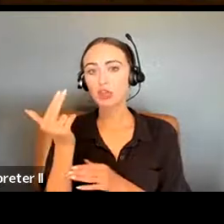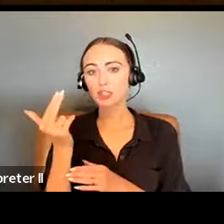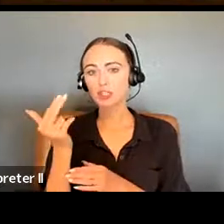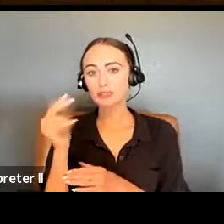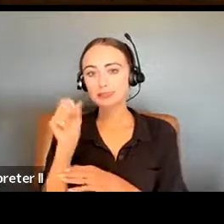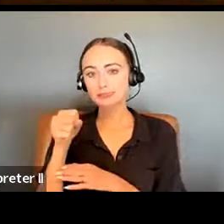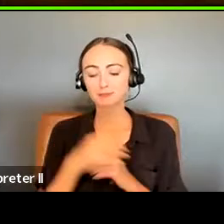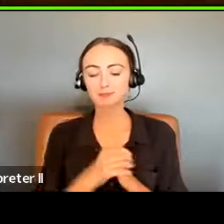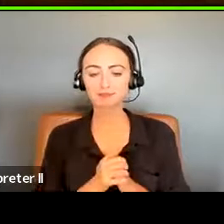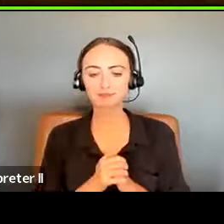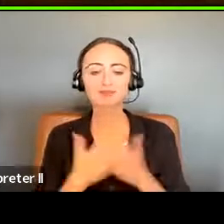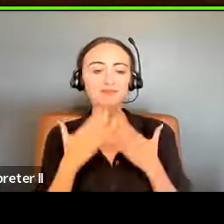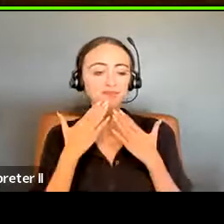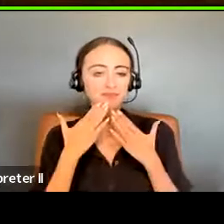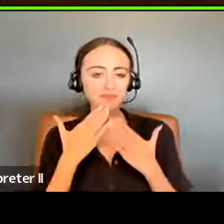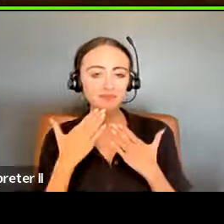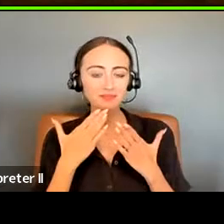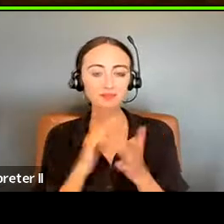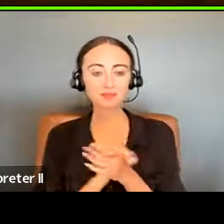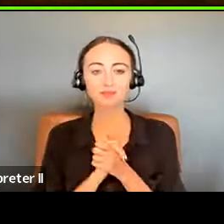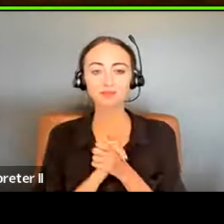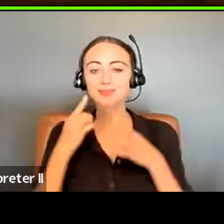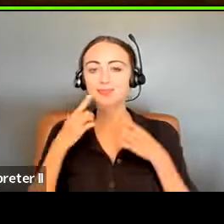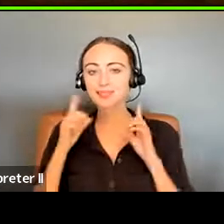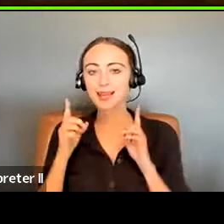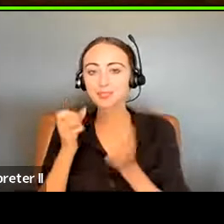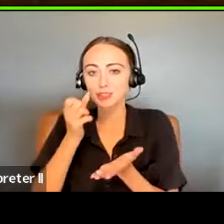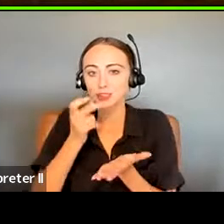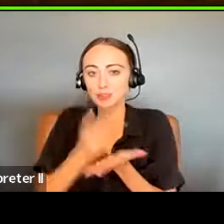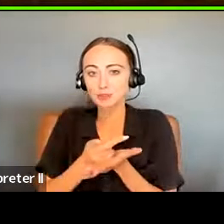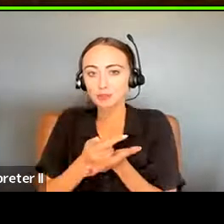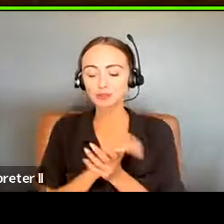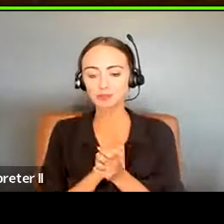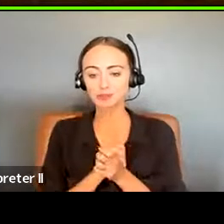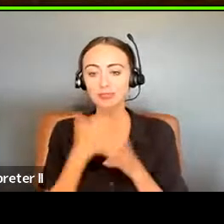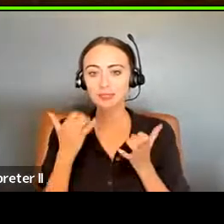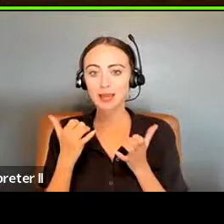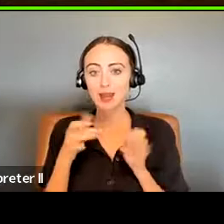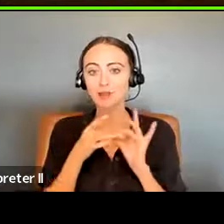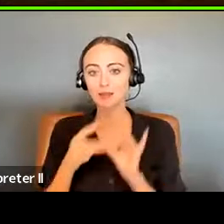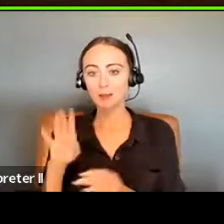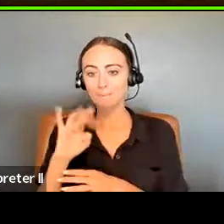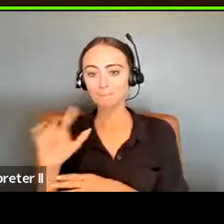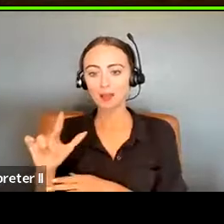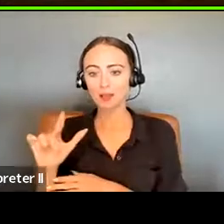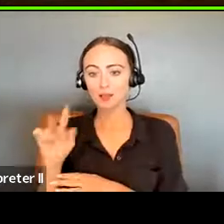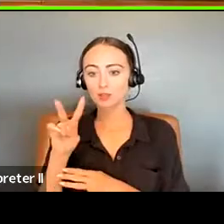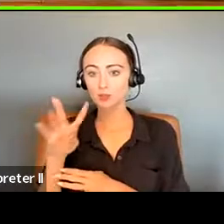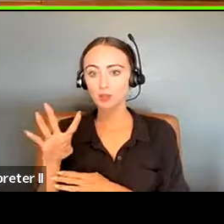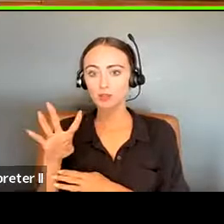yeses. Thank you, Madam Secretary. The declaration is approved unanimously. We have the underlying bill, Bill